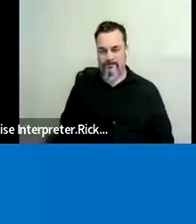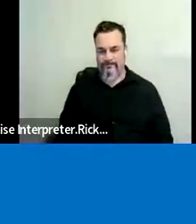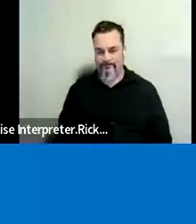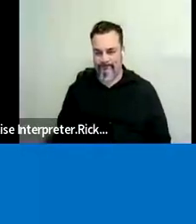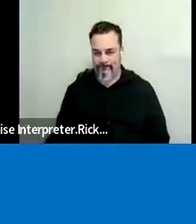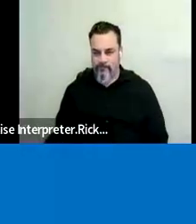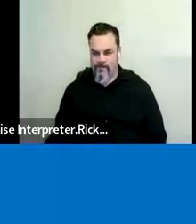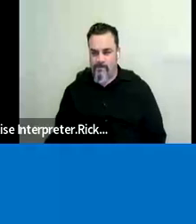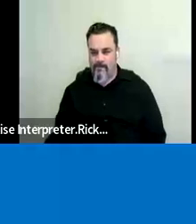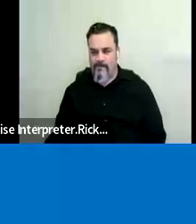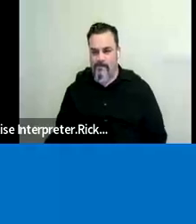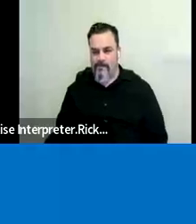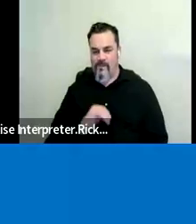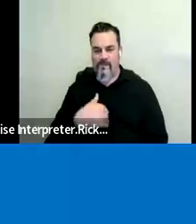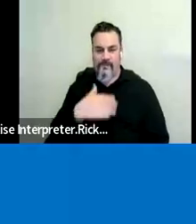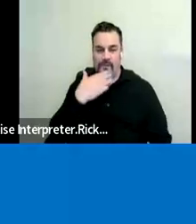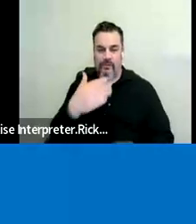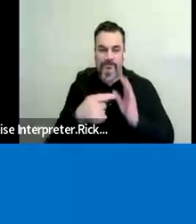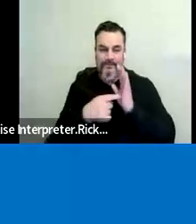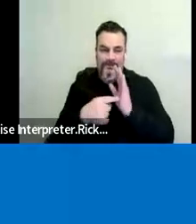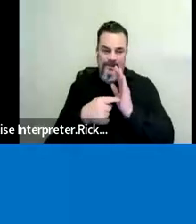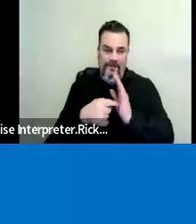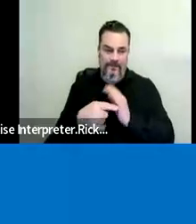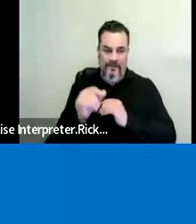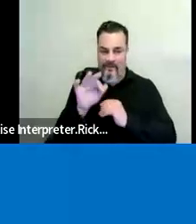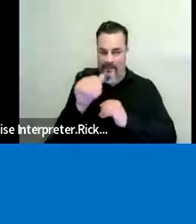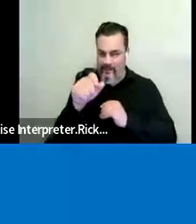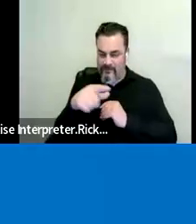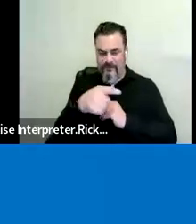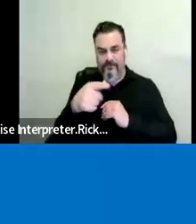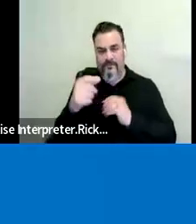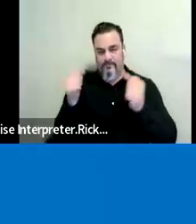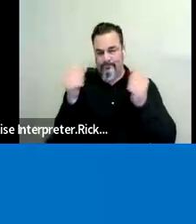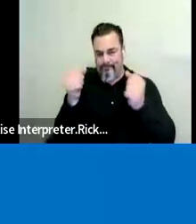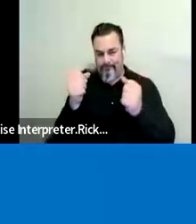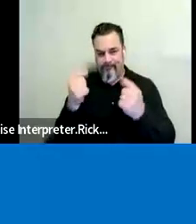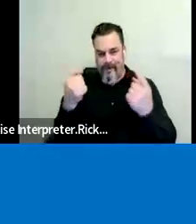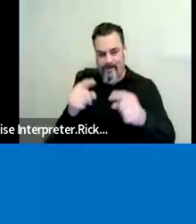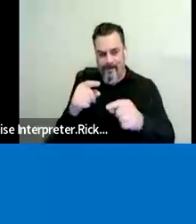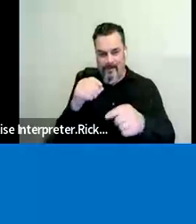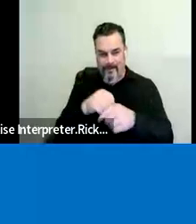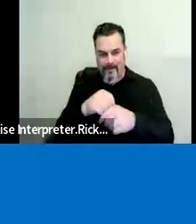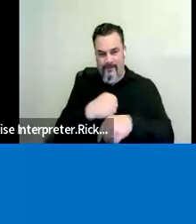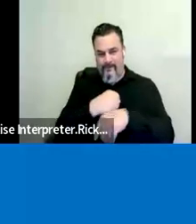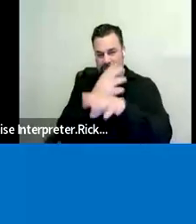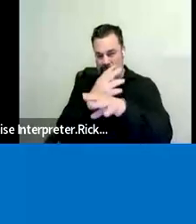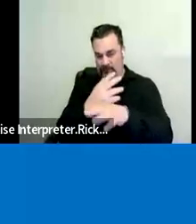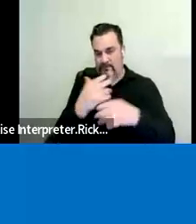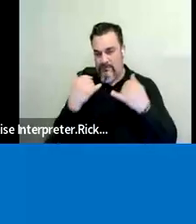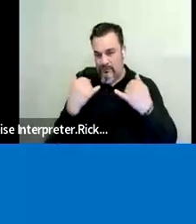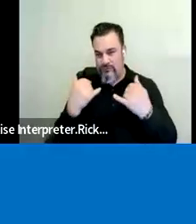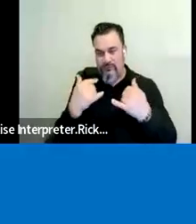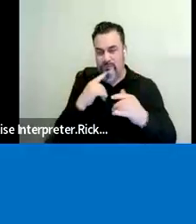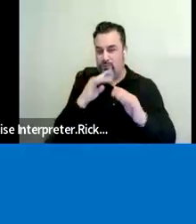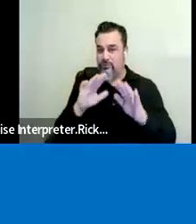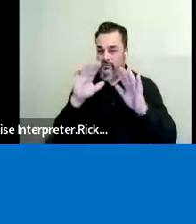time. We have some great examples of ASL, American Sign Language, happening in the virtual space today. It's a great